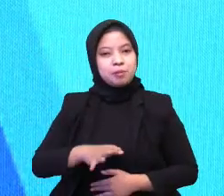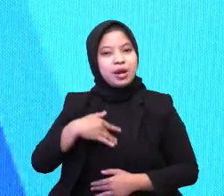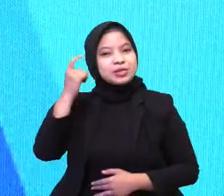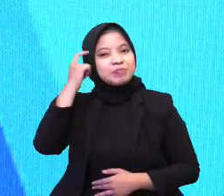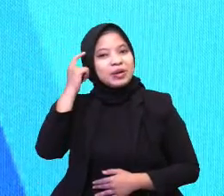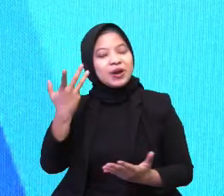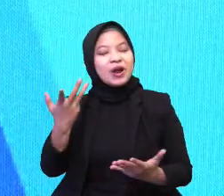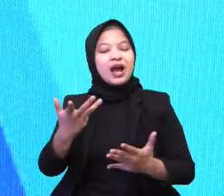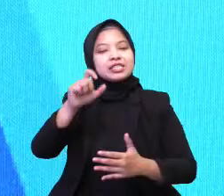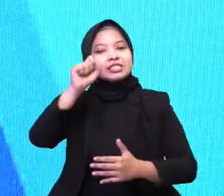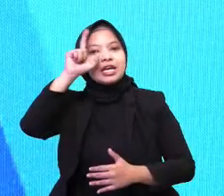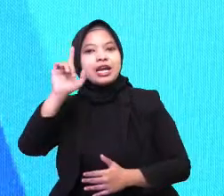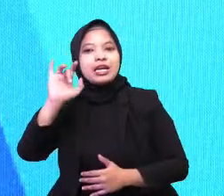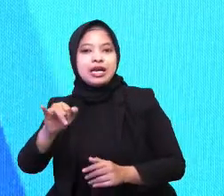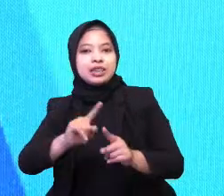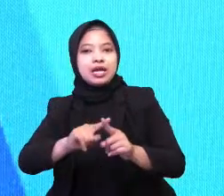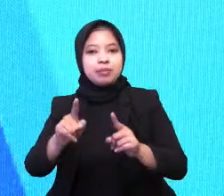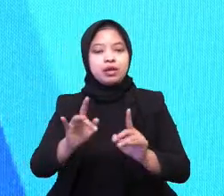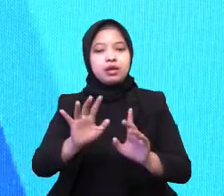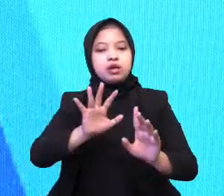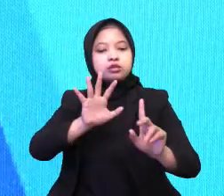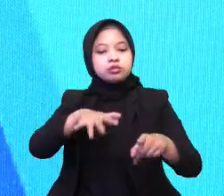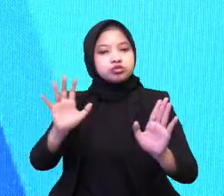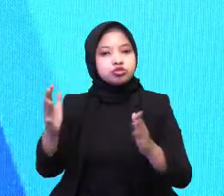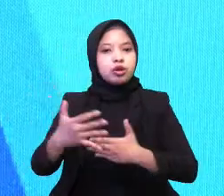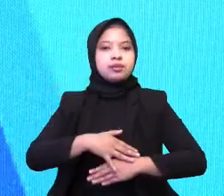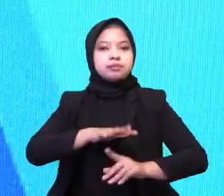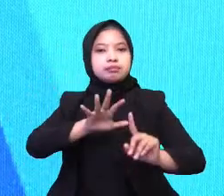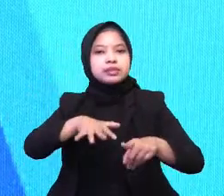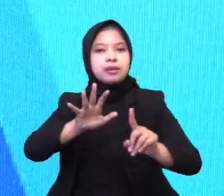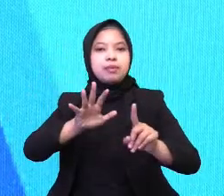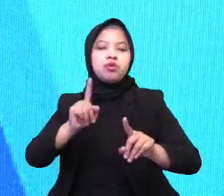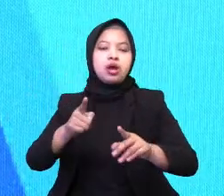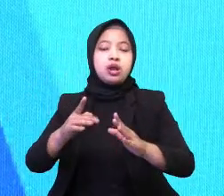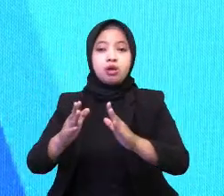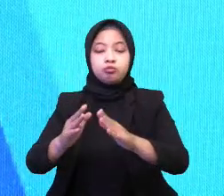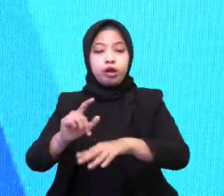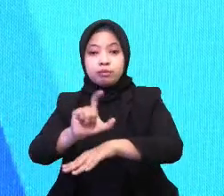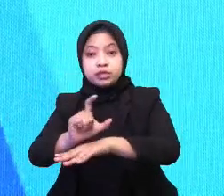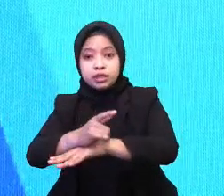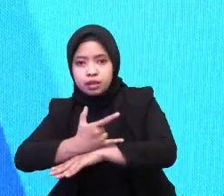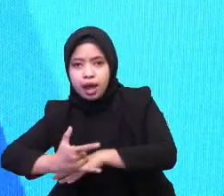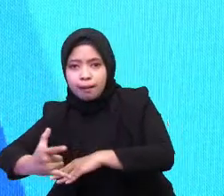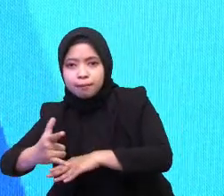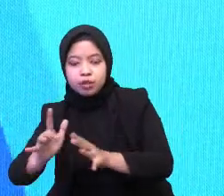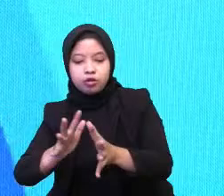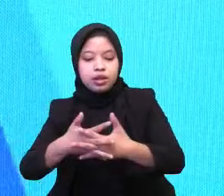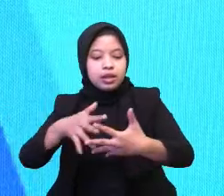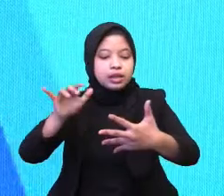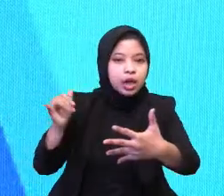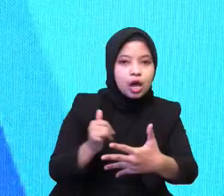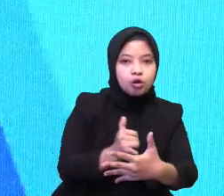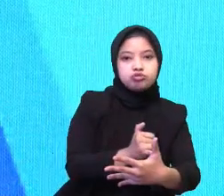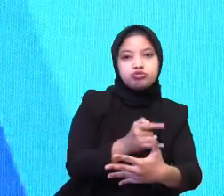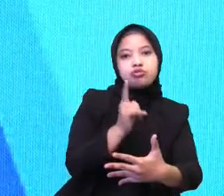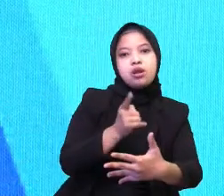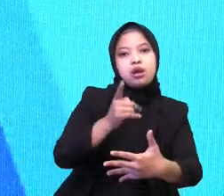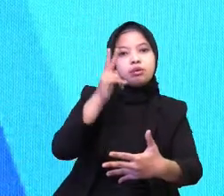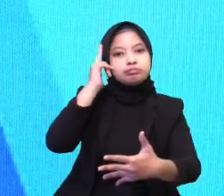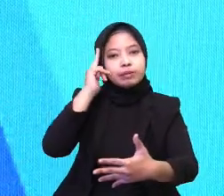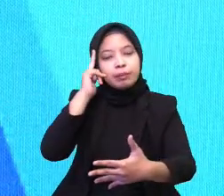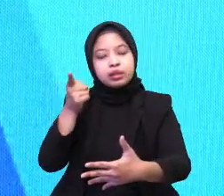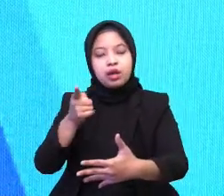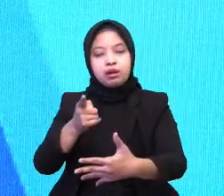improve practices including Taraweh prayers, itikaf, tadarus of the Quran,